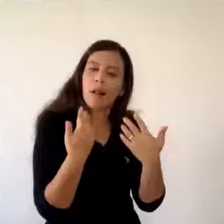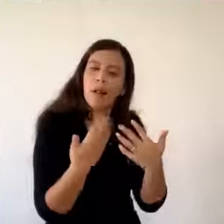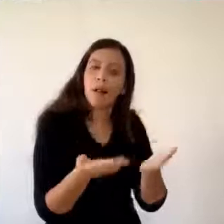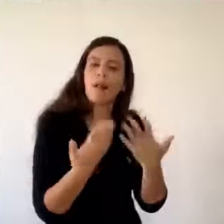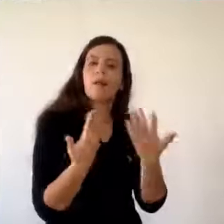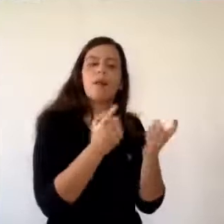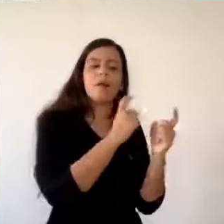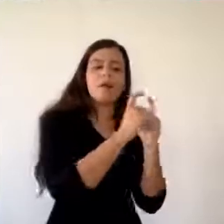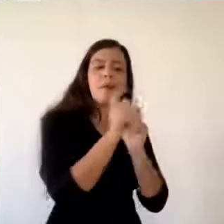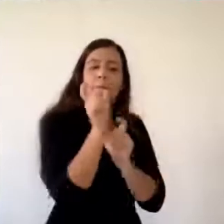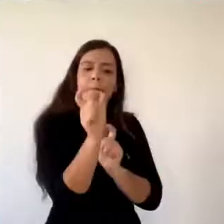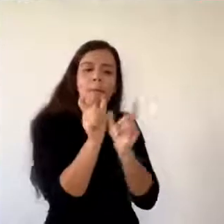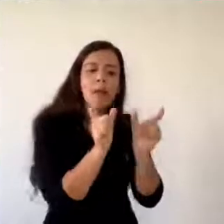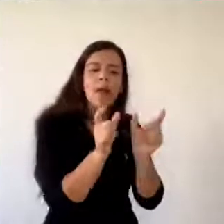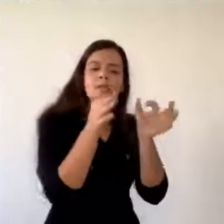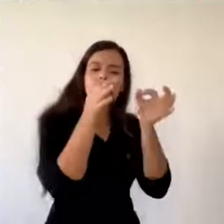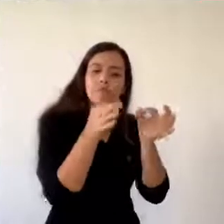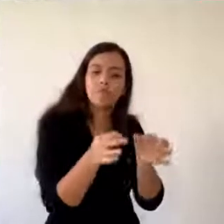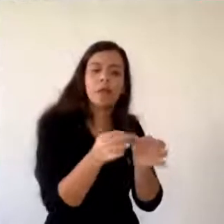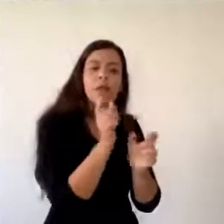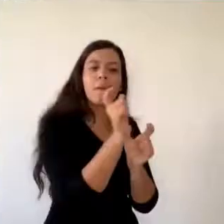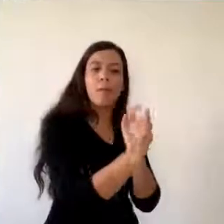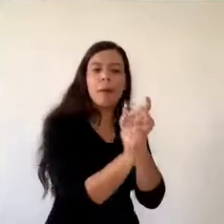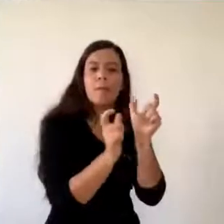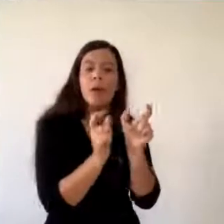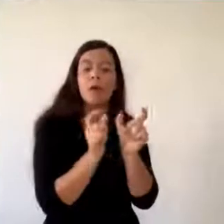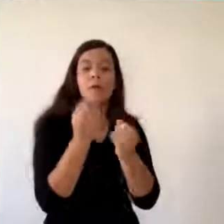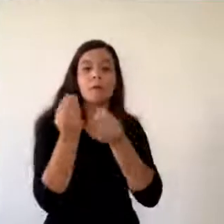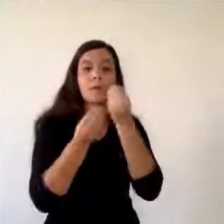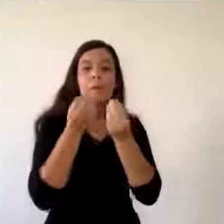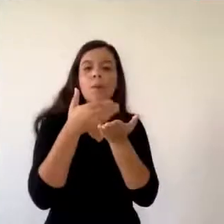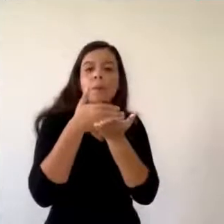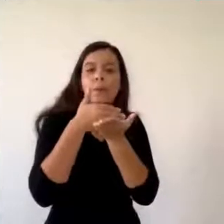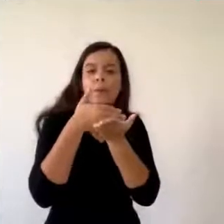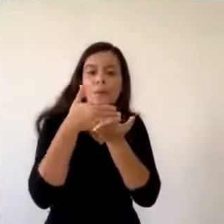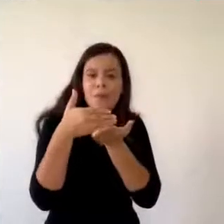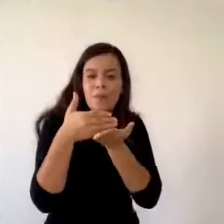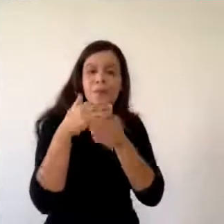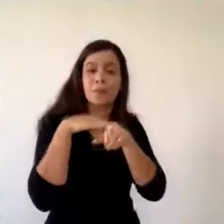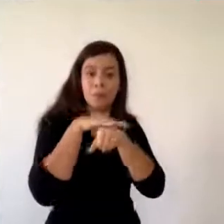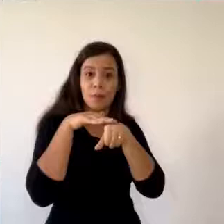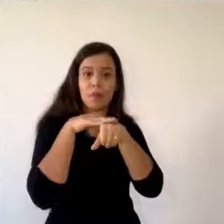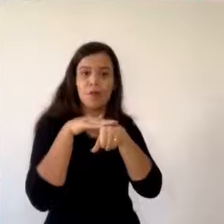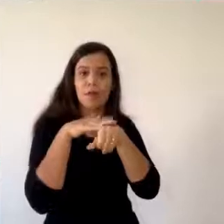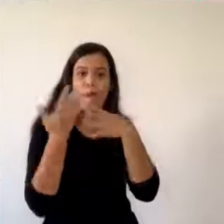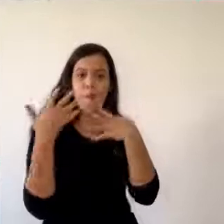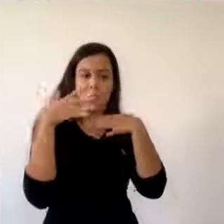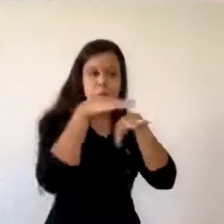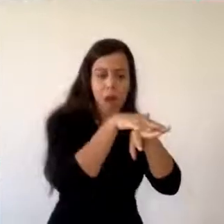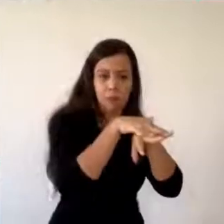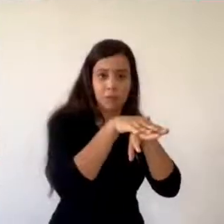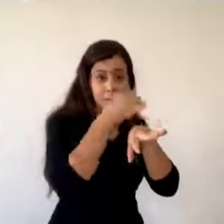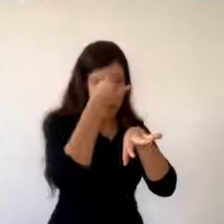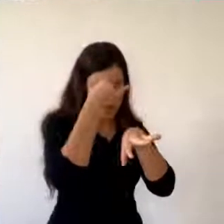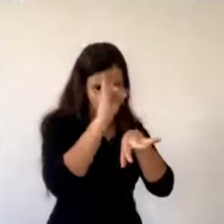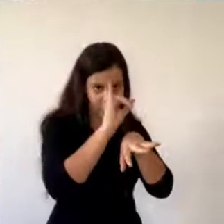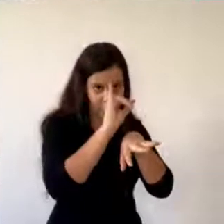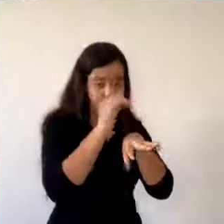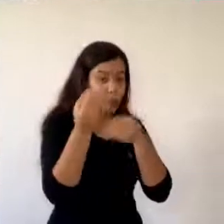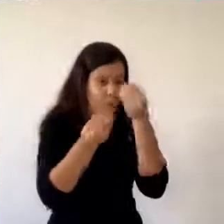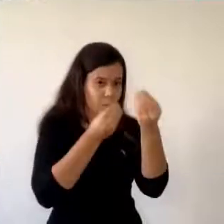Another conversation is, how are we going to start